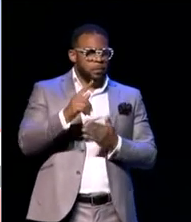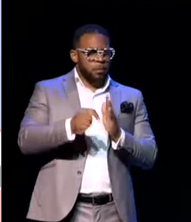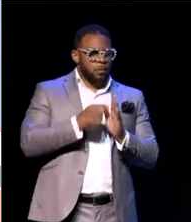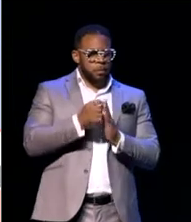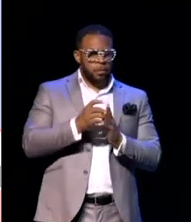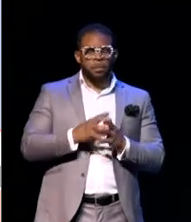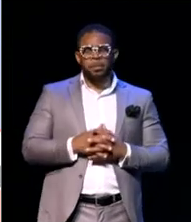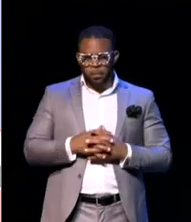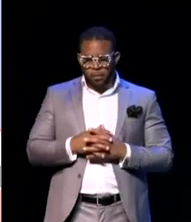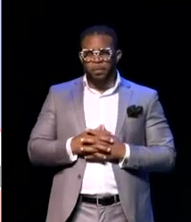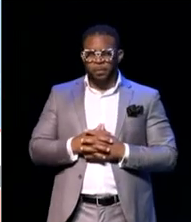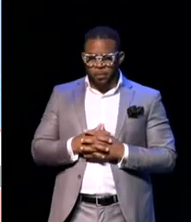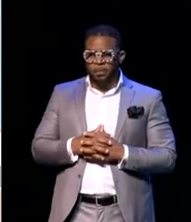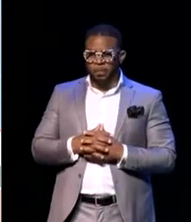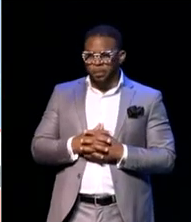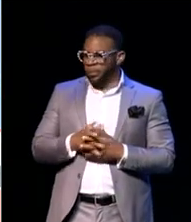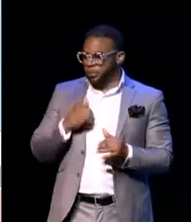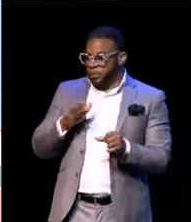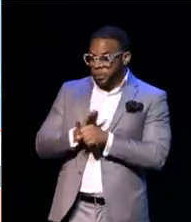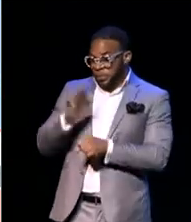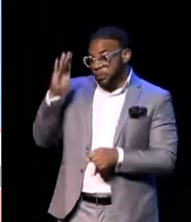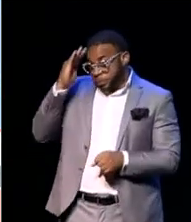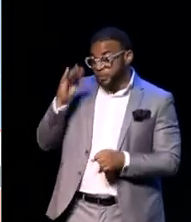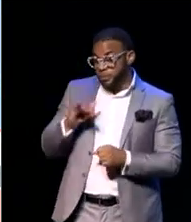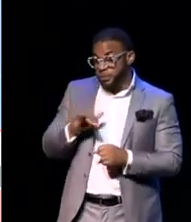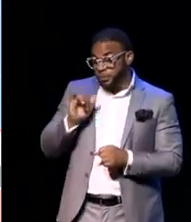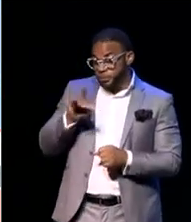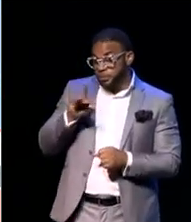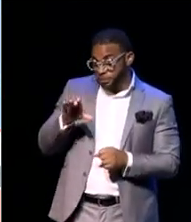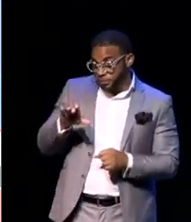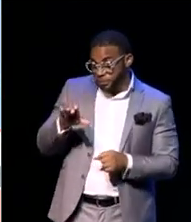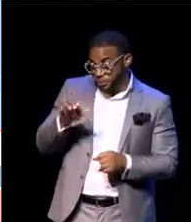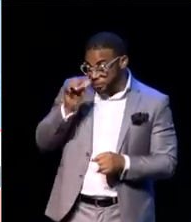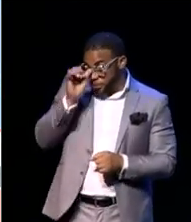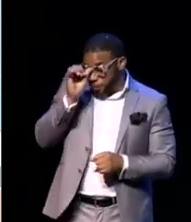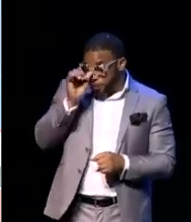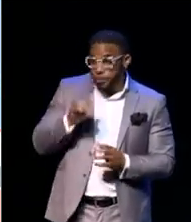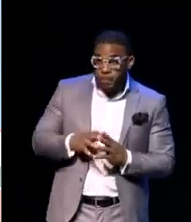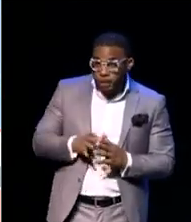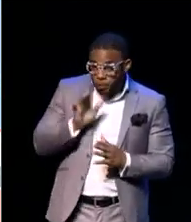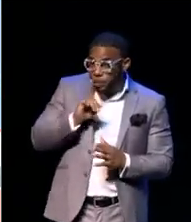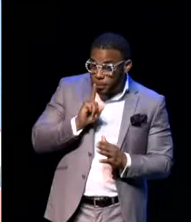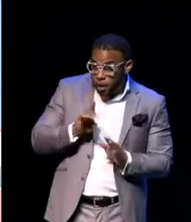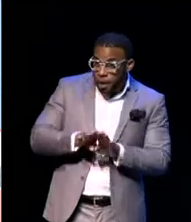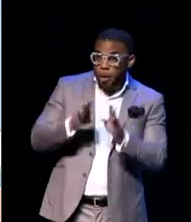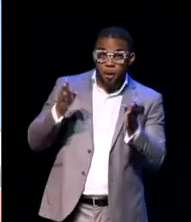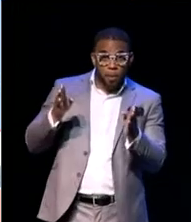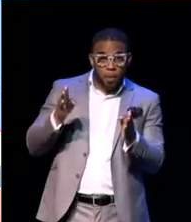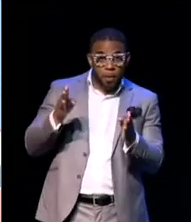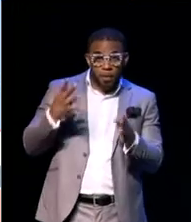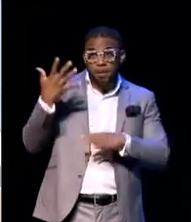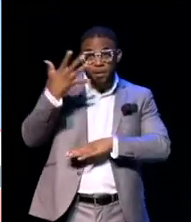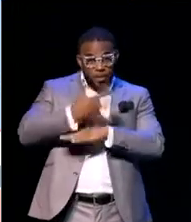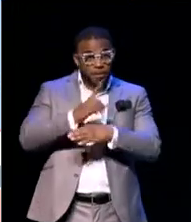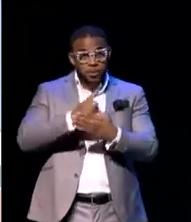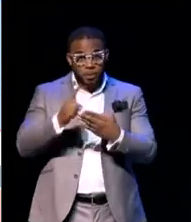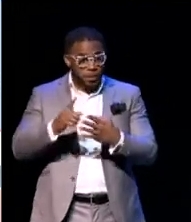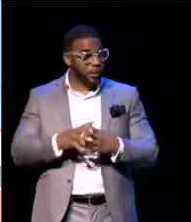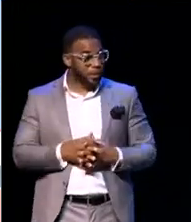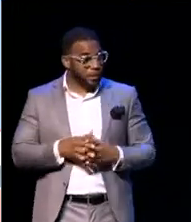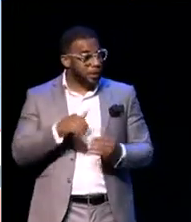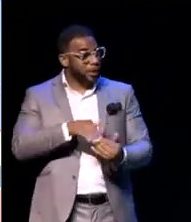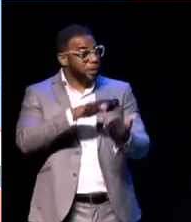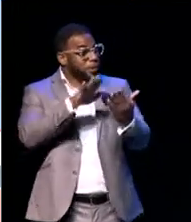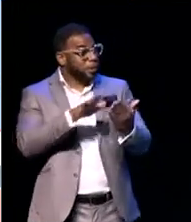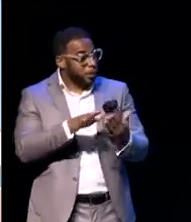term. Yeah, well, I fully know that the District of Columbia will be open 5 days a week